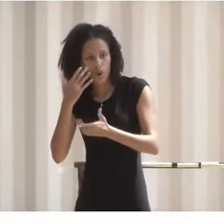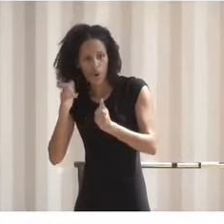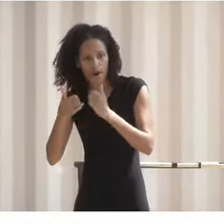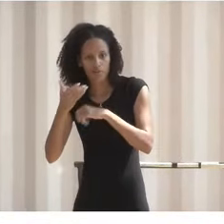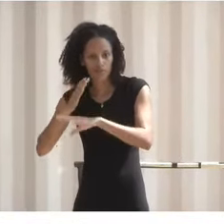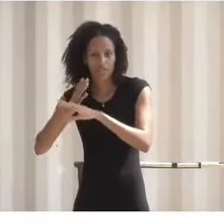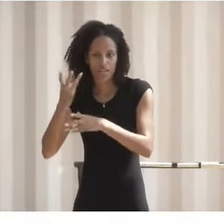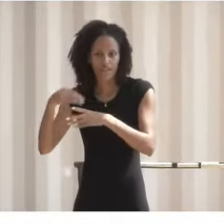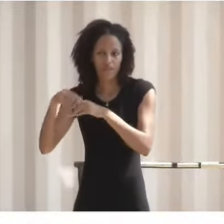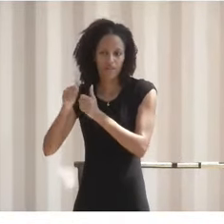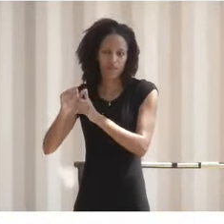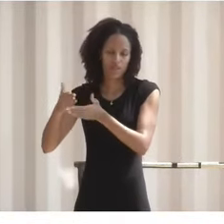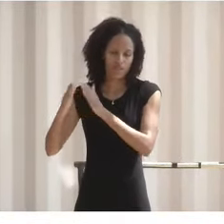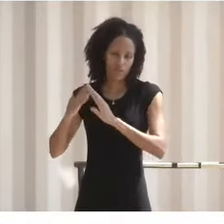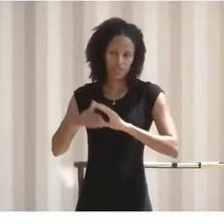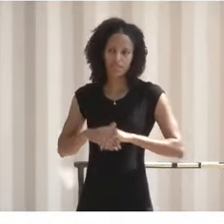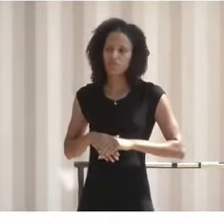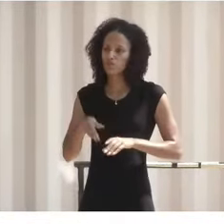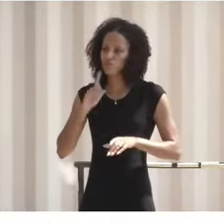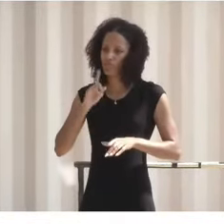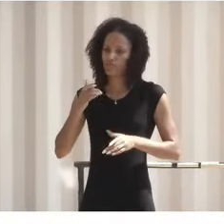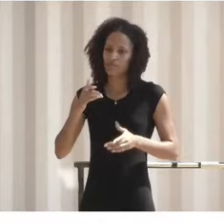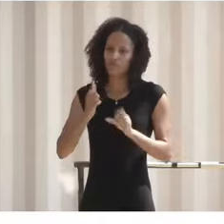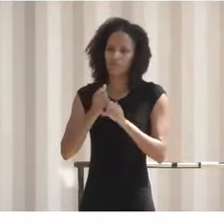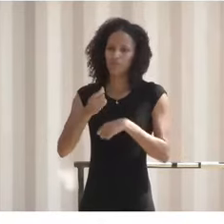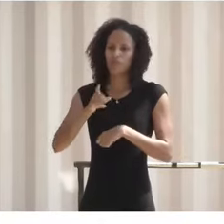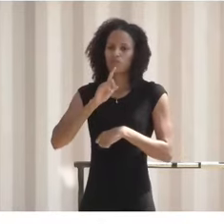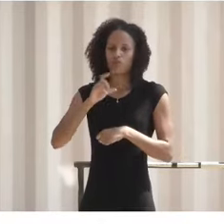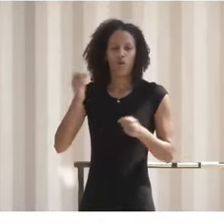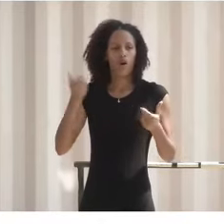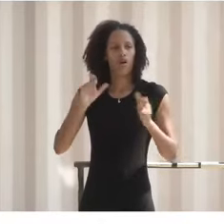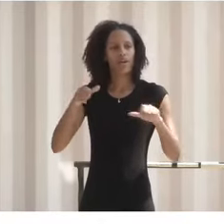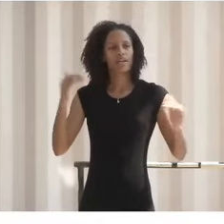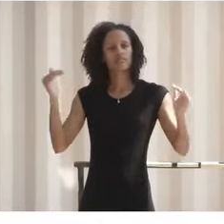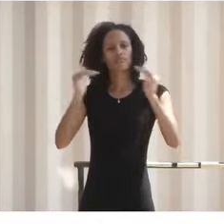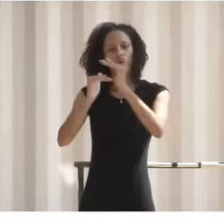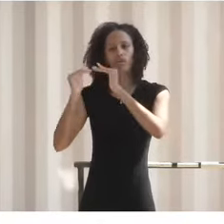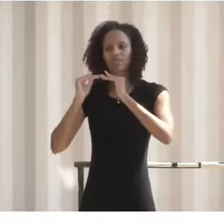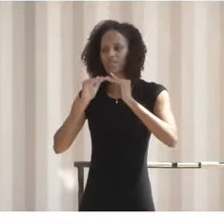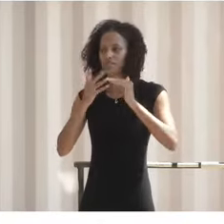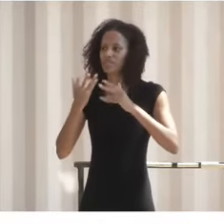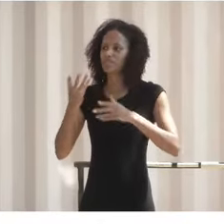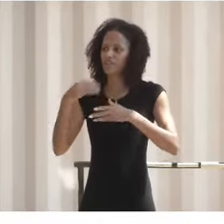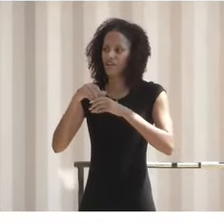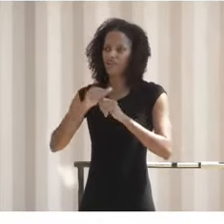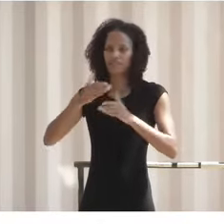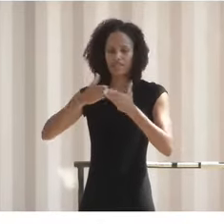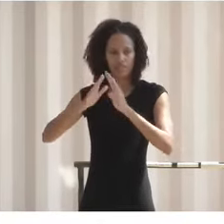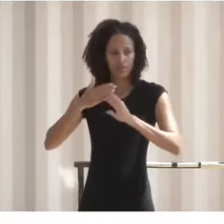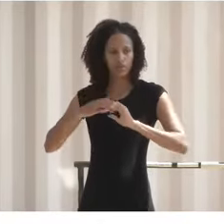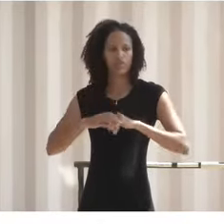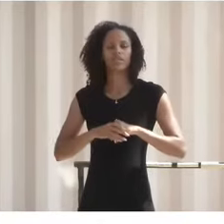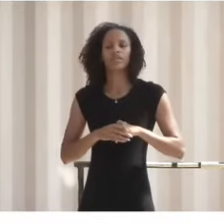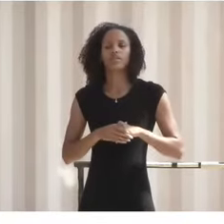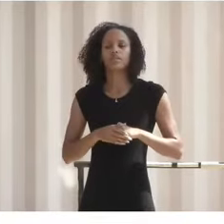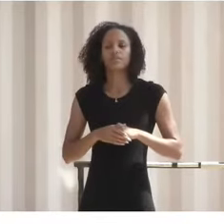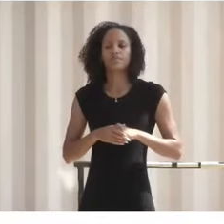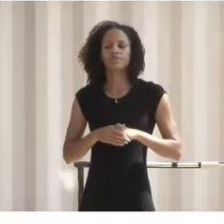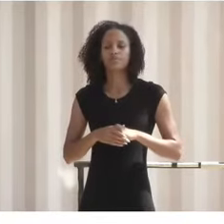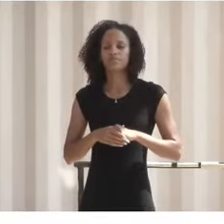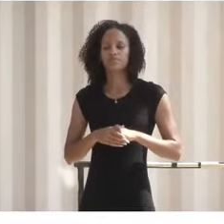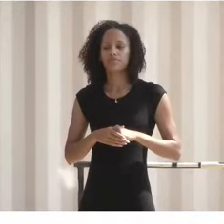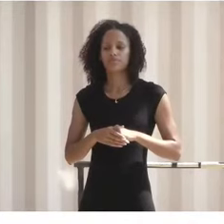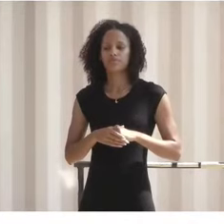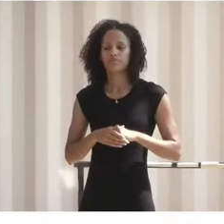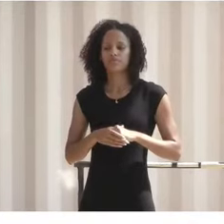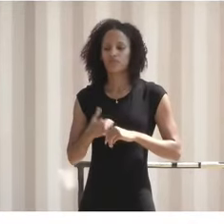communities to ensure that they can all coexist in this precious ecosystem where we're still living with wildlife and